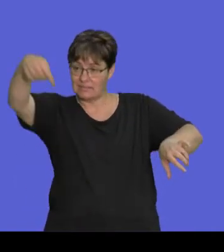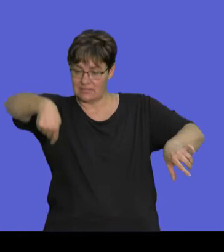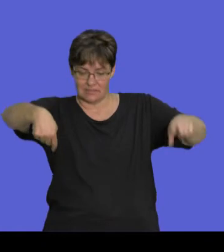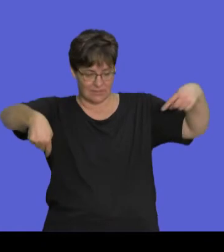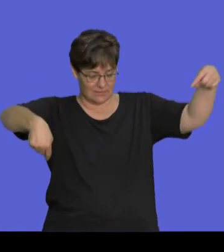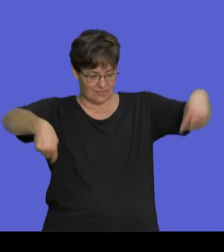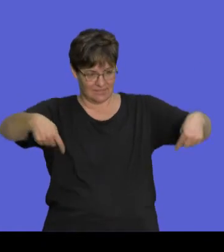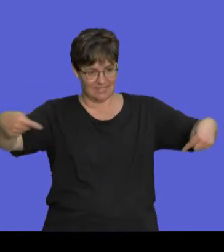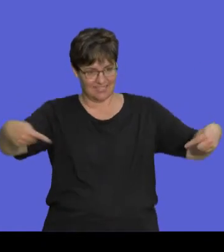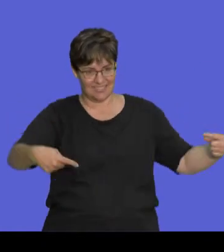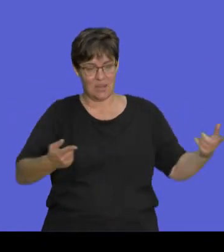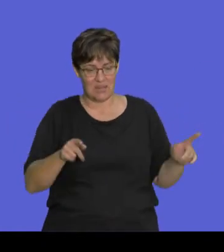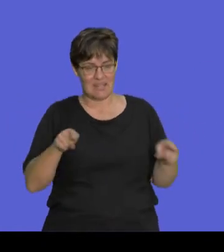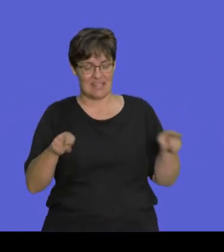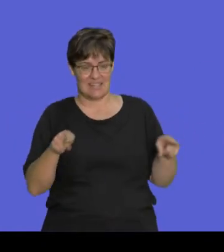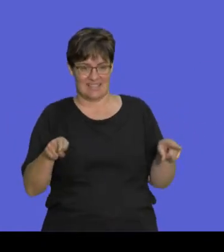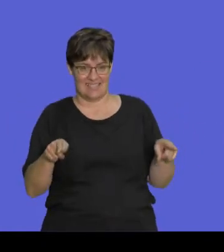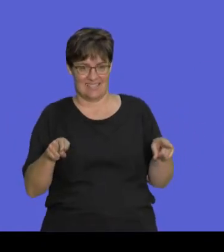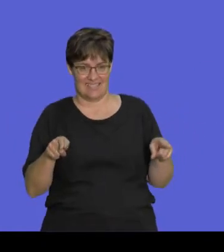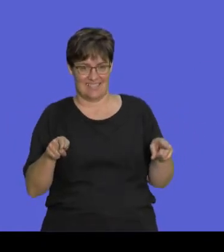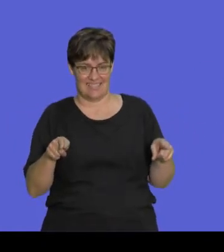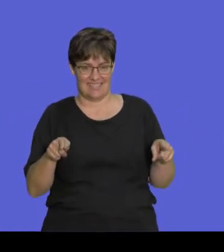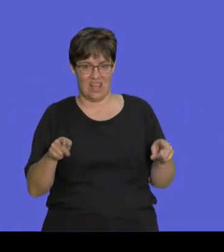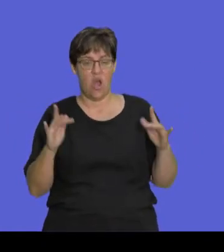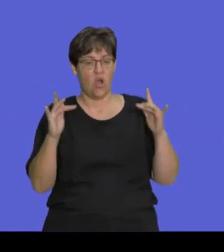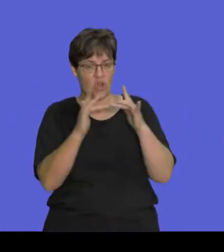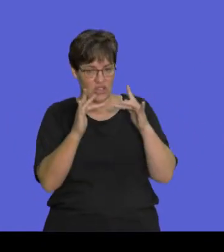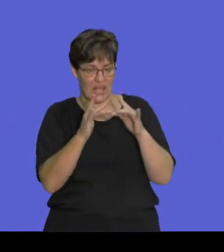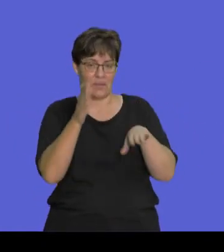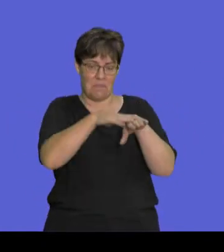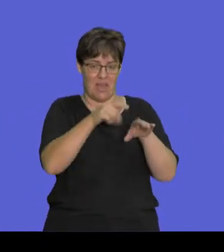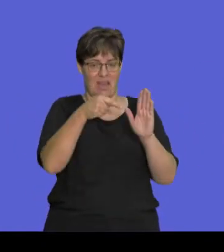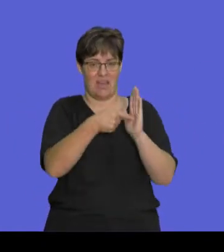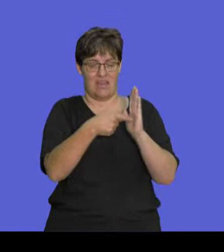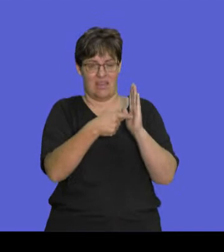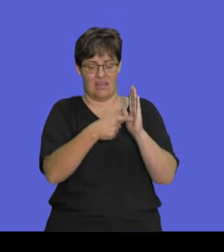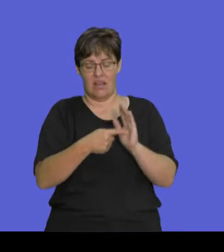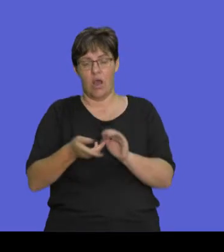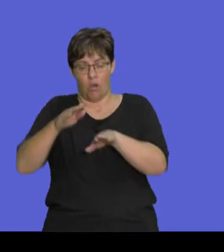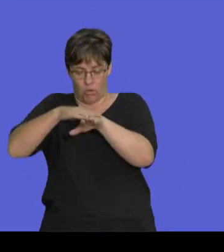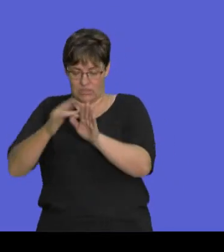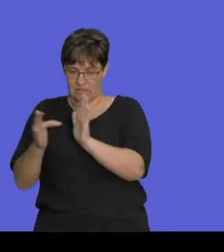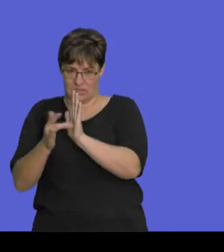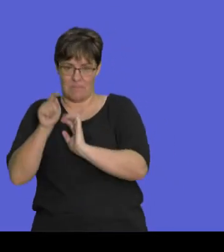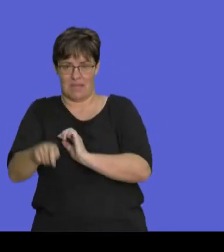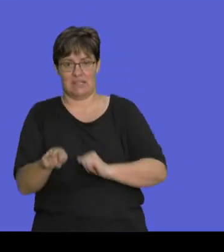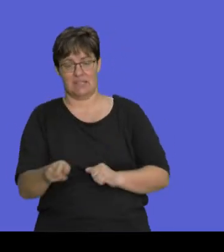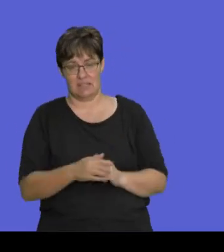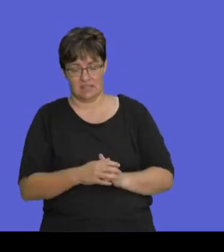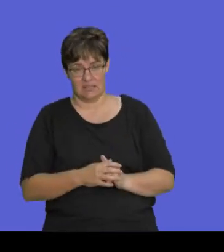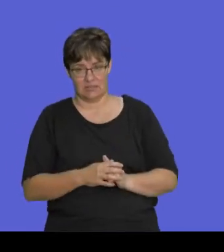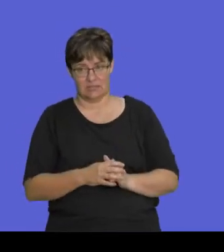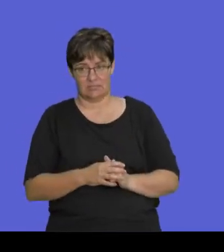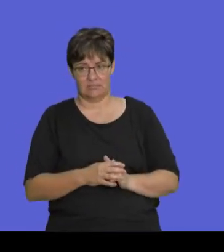need to make contact with the charge. Now the direction is towards the negative,